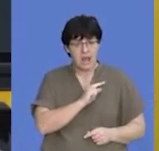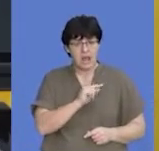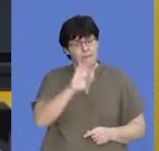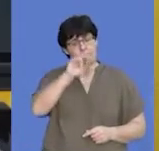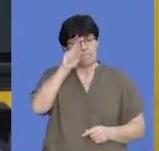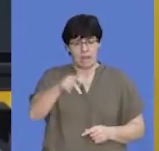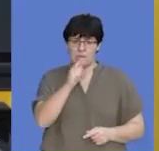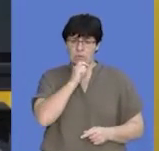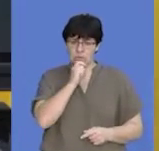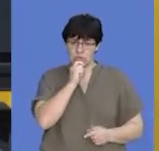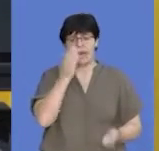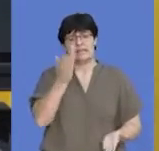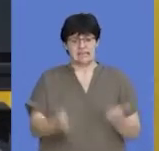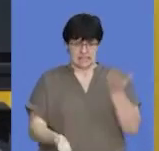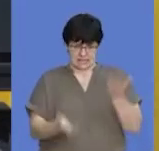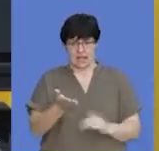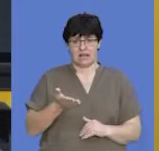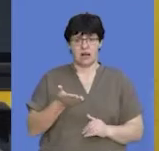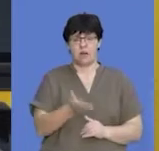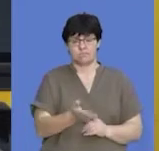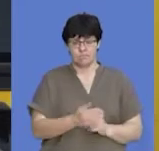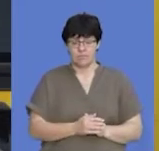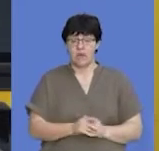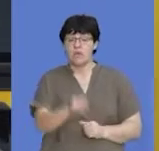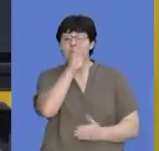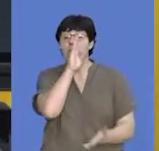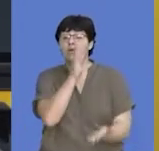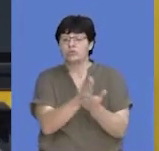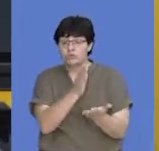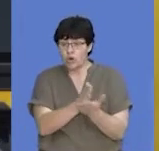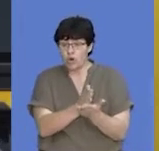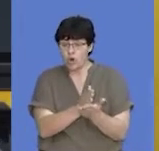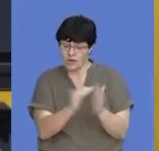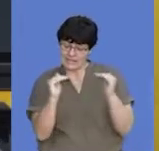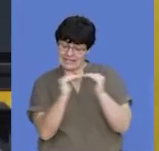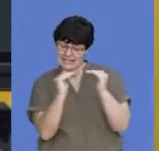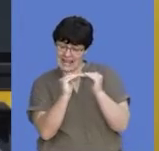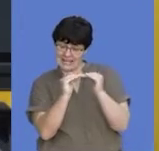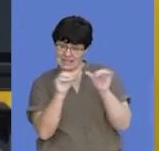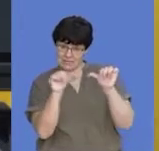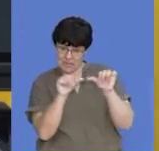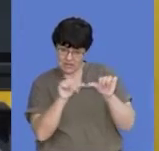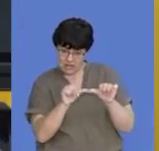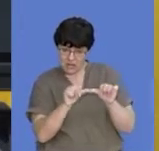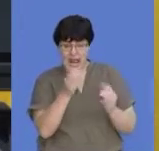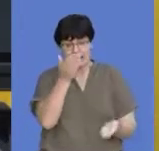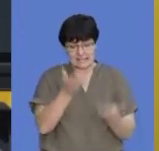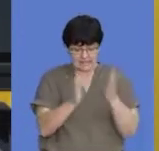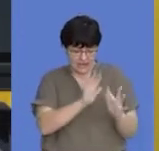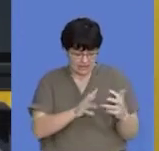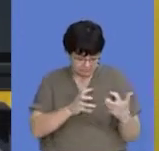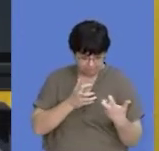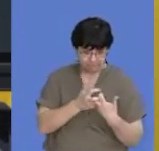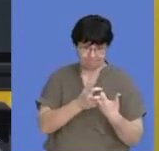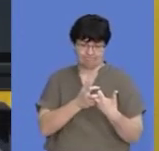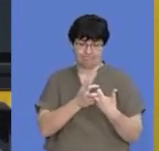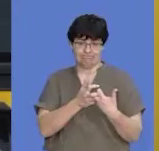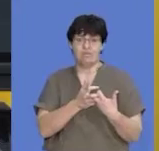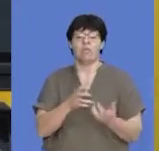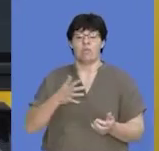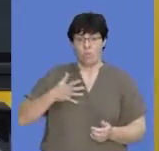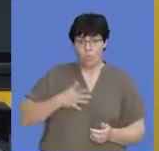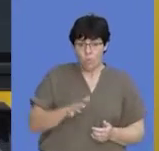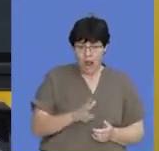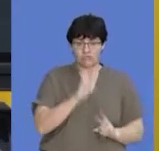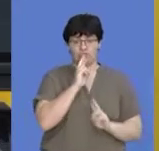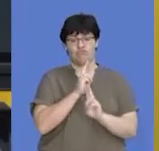we're working with scales, and we've got to ensure that these standardized measurements are scaled according to how we would